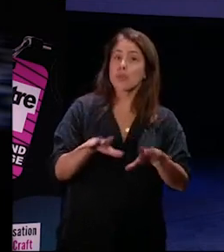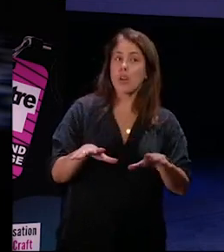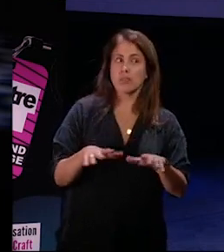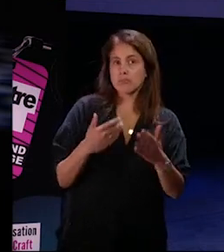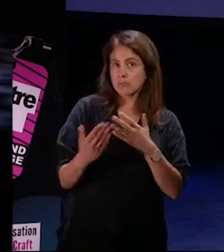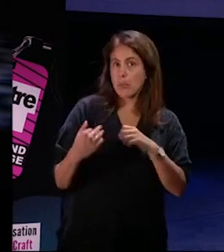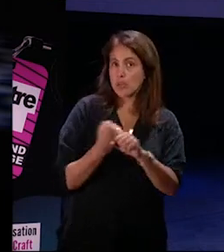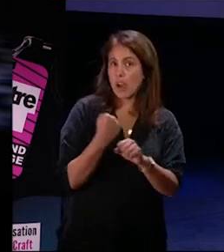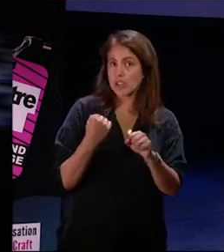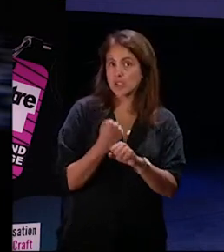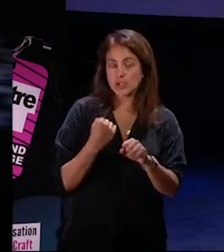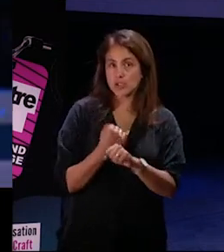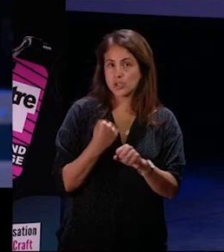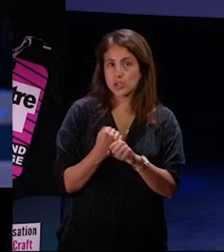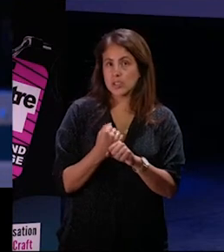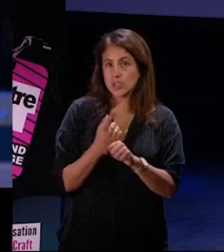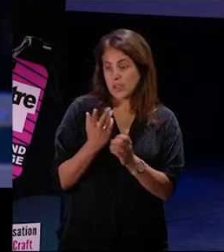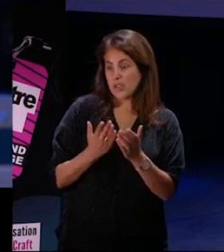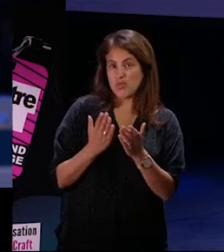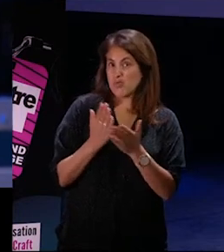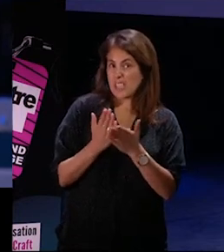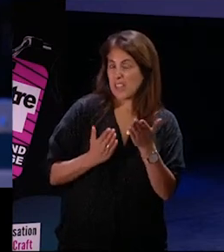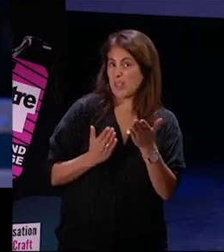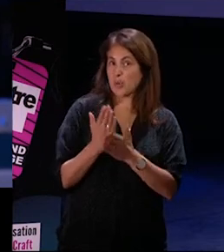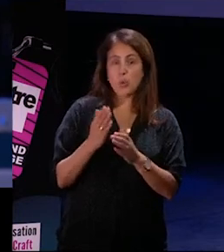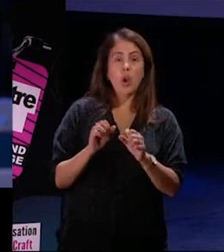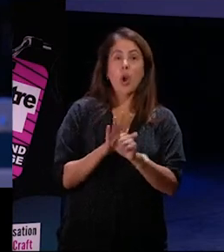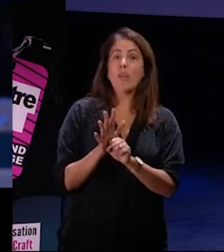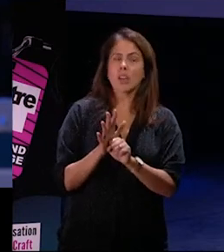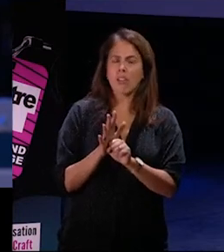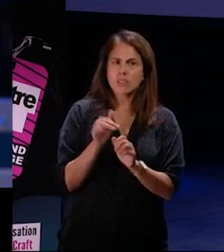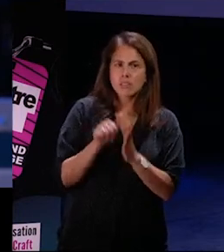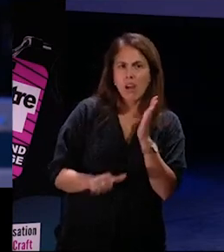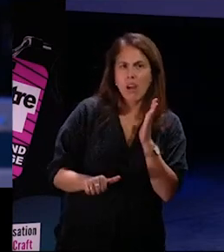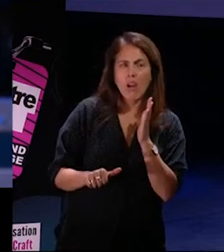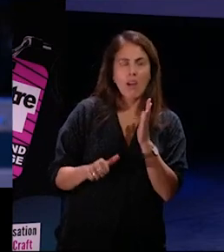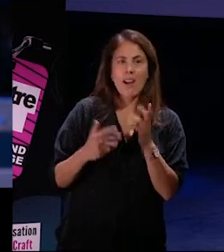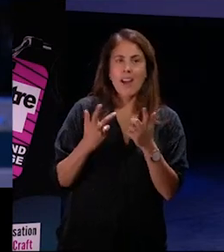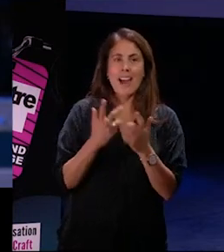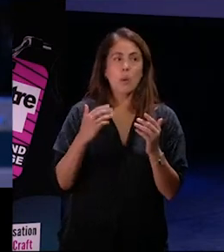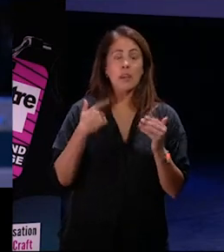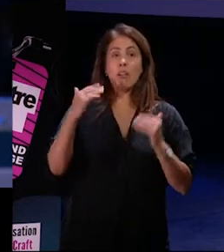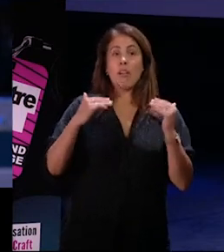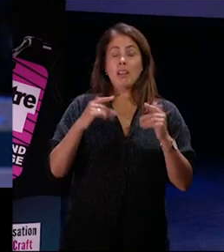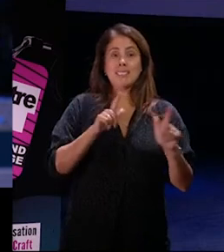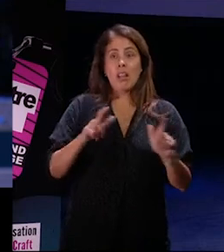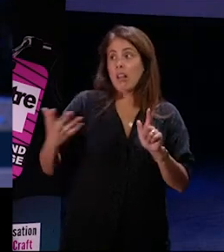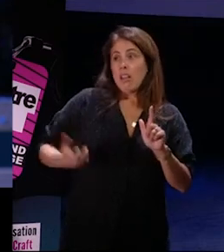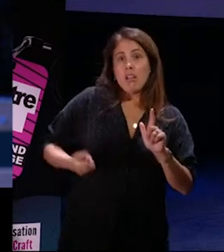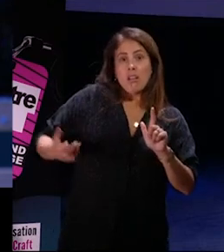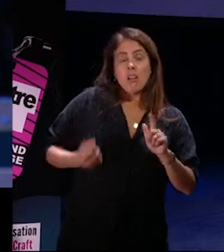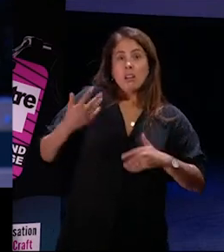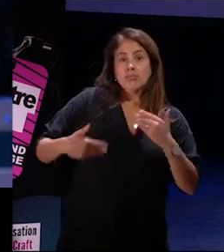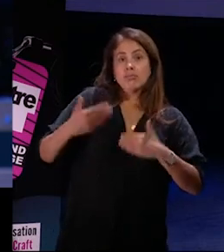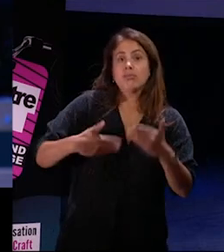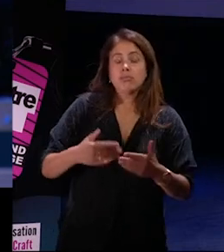and it's just mushroomed during COVID. This was the way we started, you know, being able to keep our heads afloat. And so